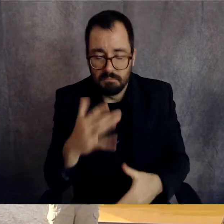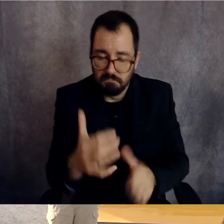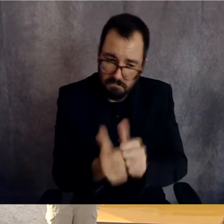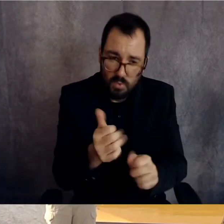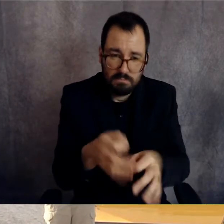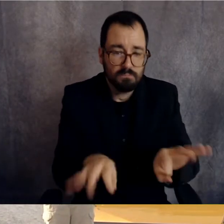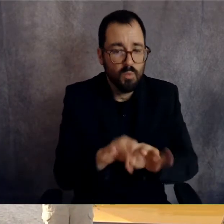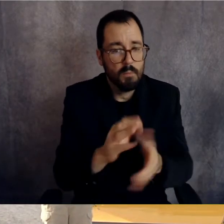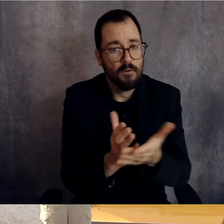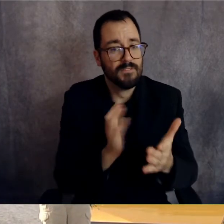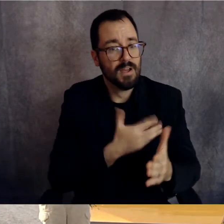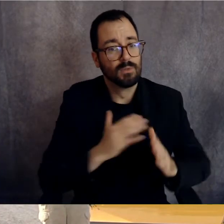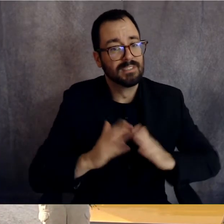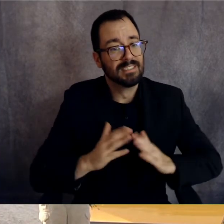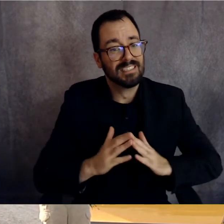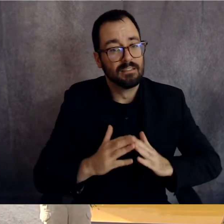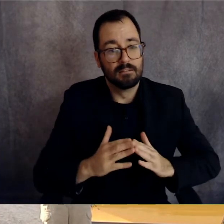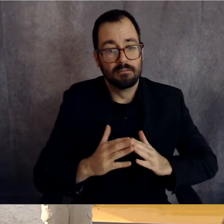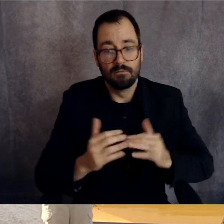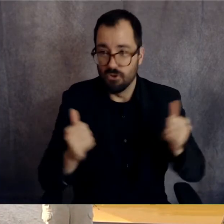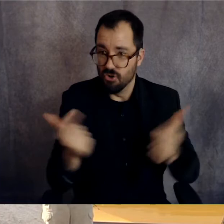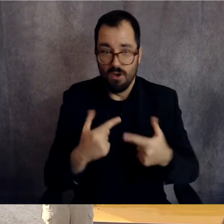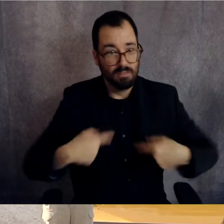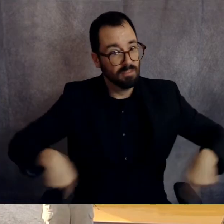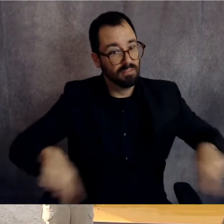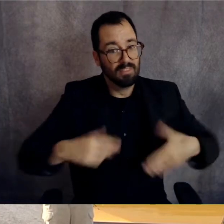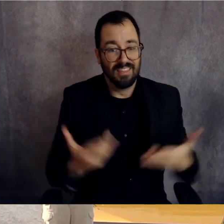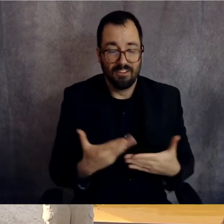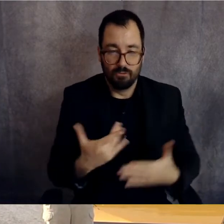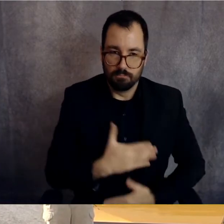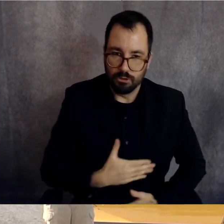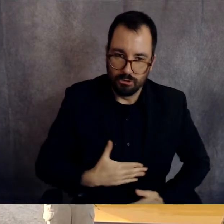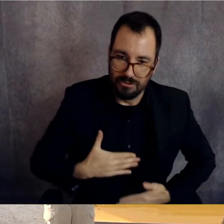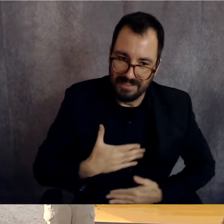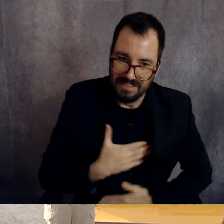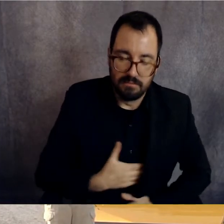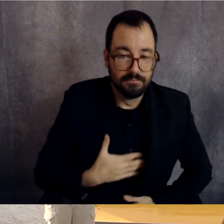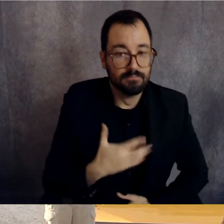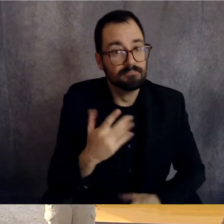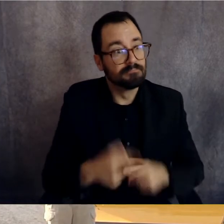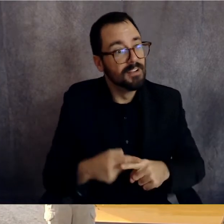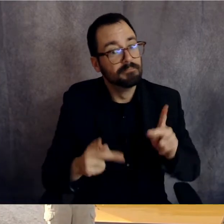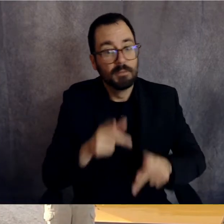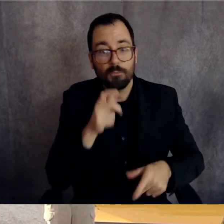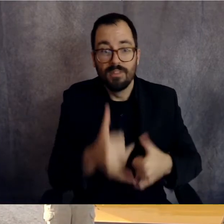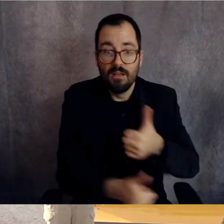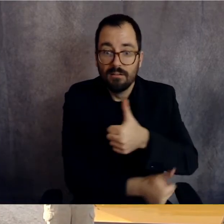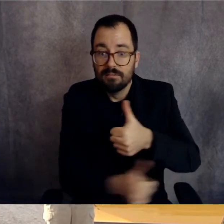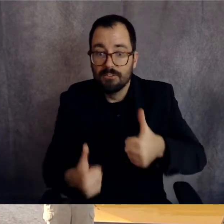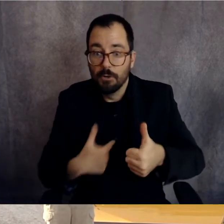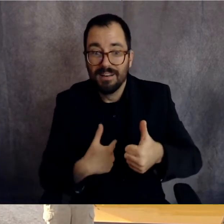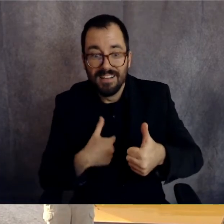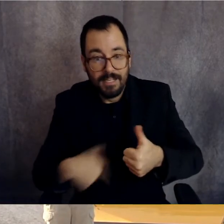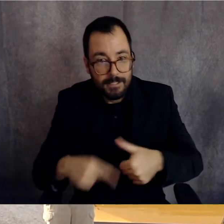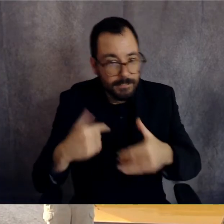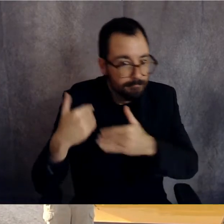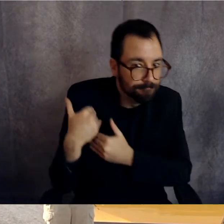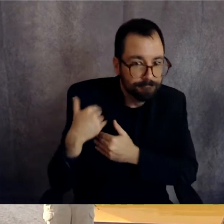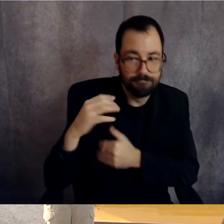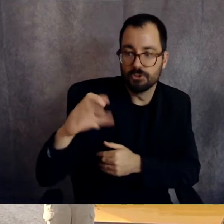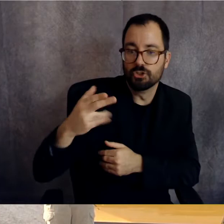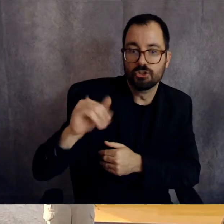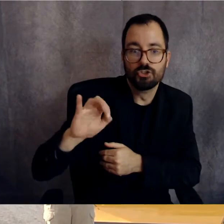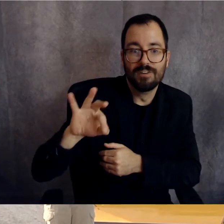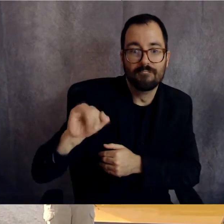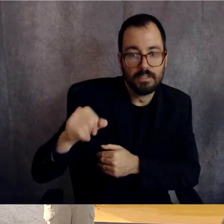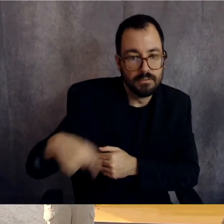city. All of us up here, I appreciate all the chiefs, and they're great people. They do great work. But the folks that go out and get their hands